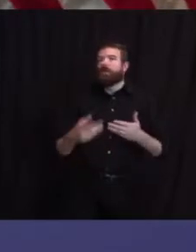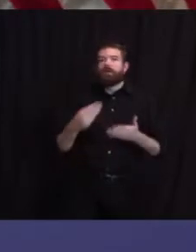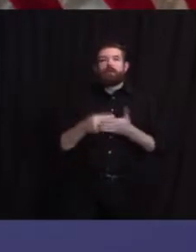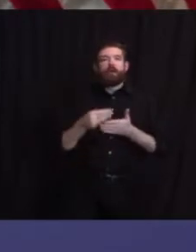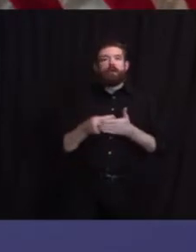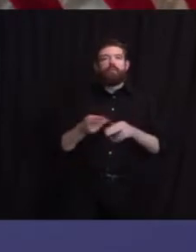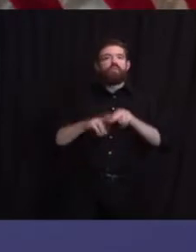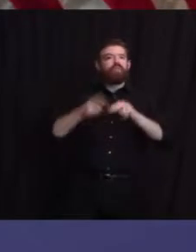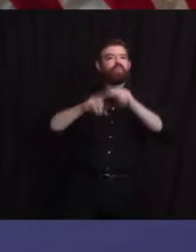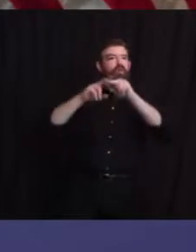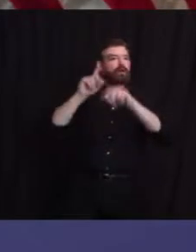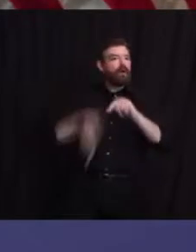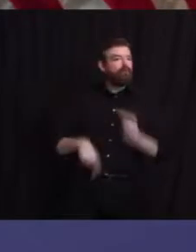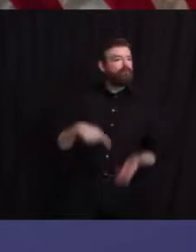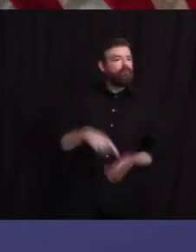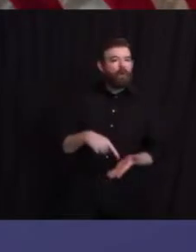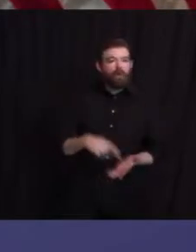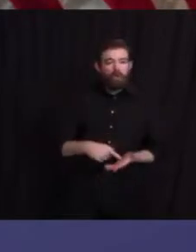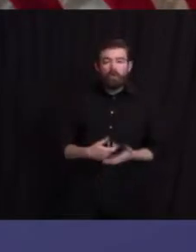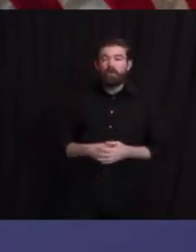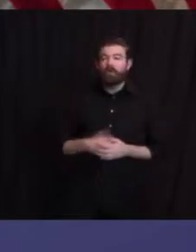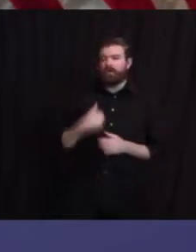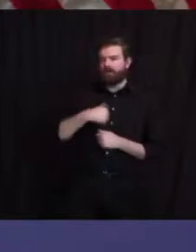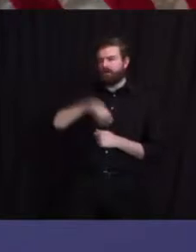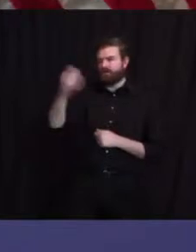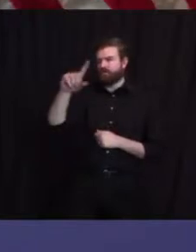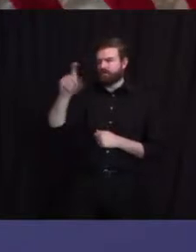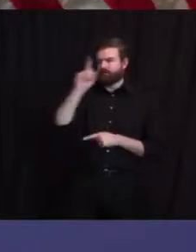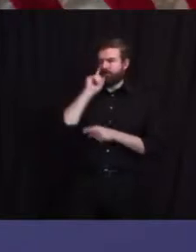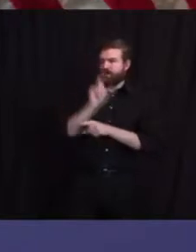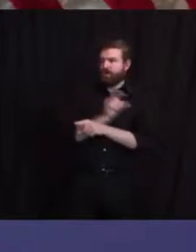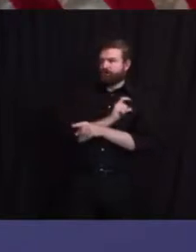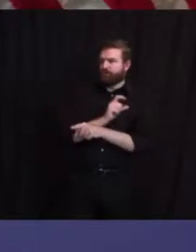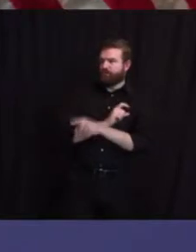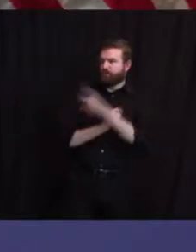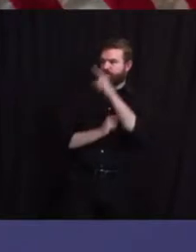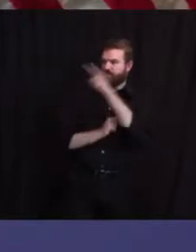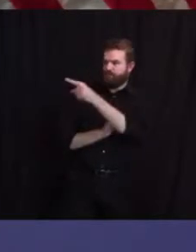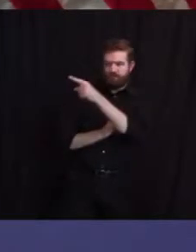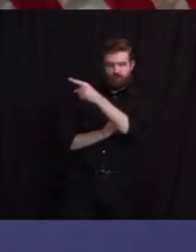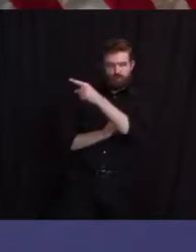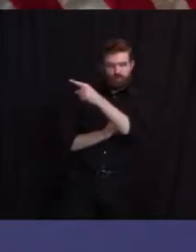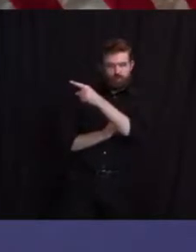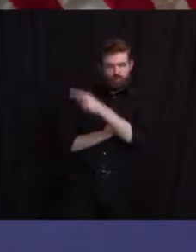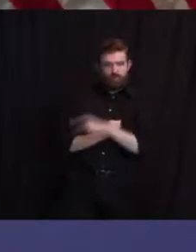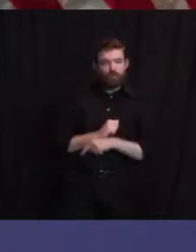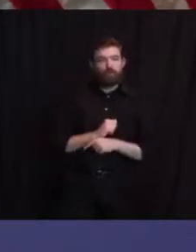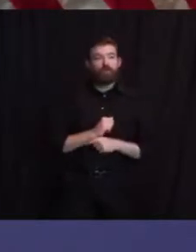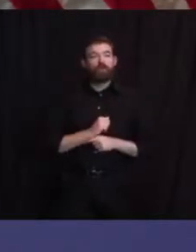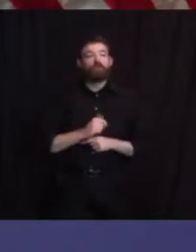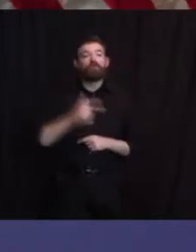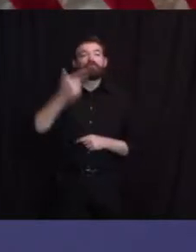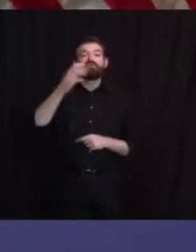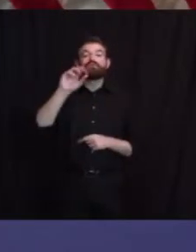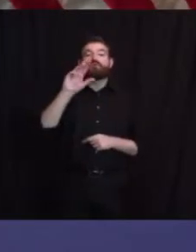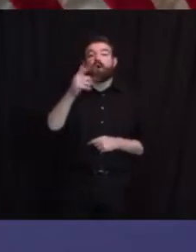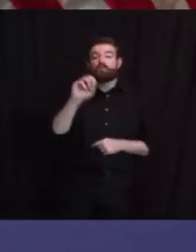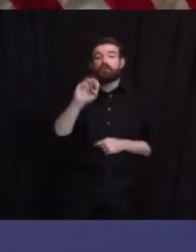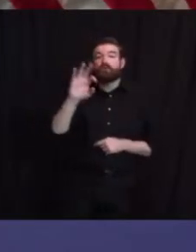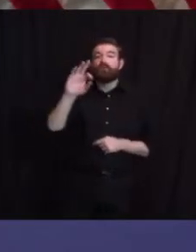Colonel. Would how the officers restrained George Floyd in Minnesota be allowed under police protocol in New Jersey?